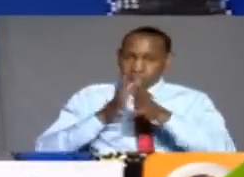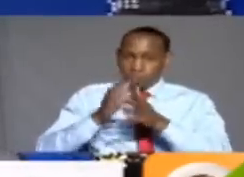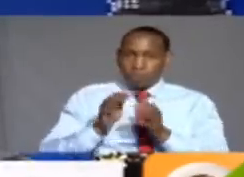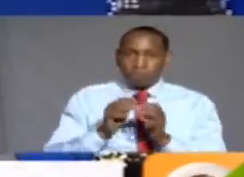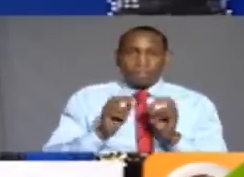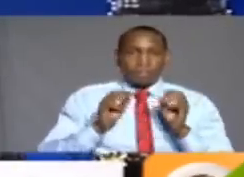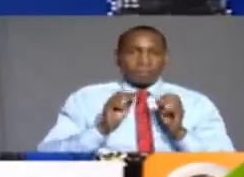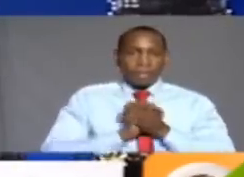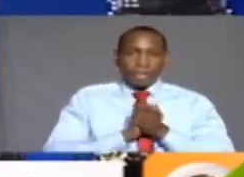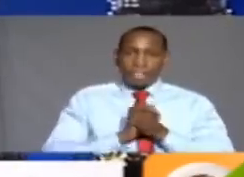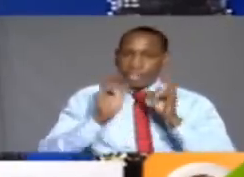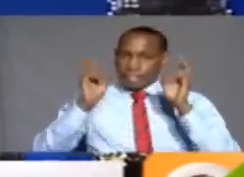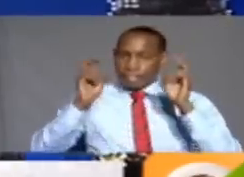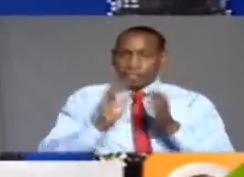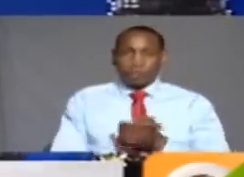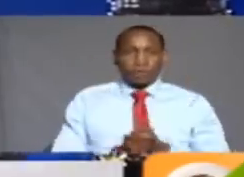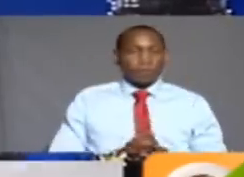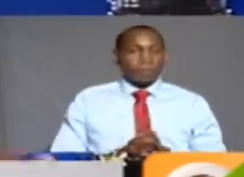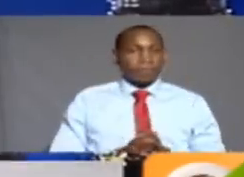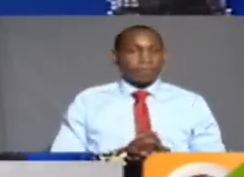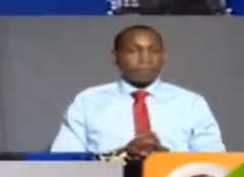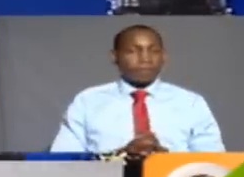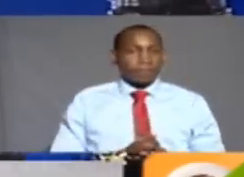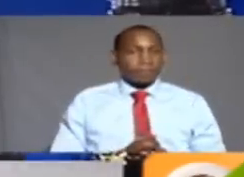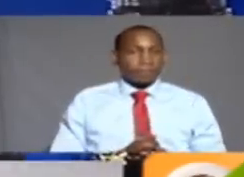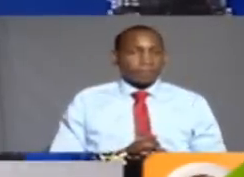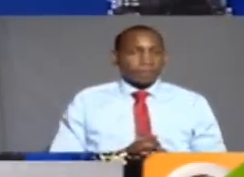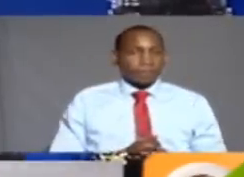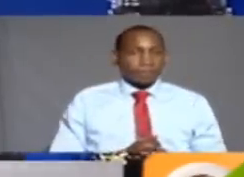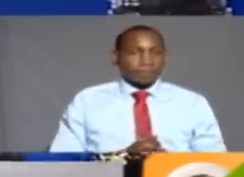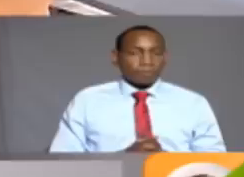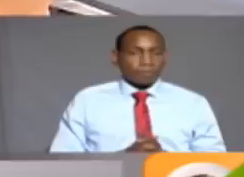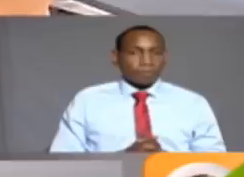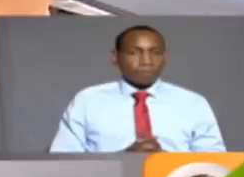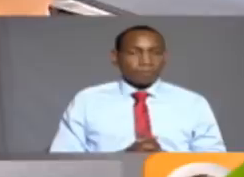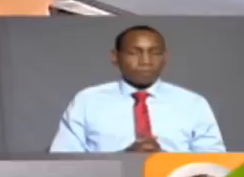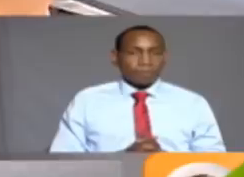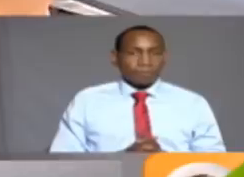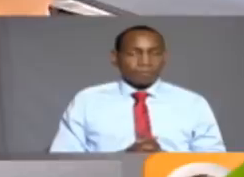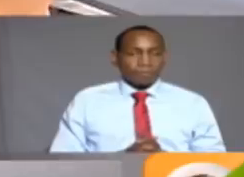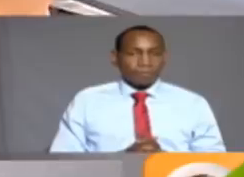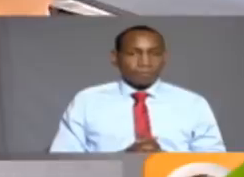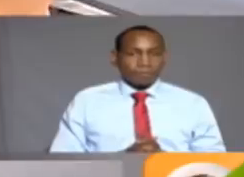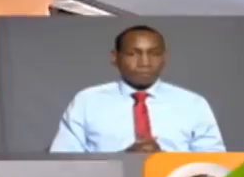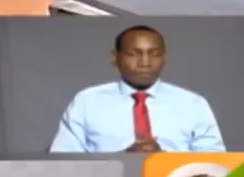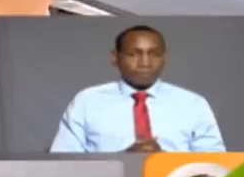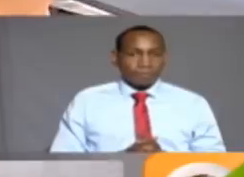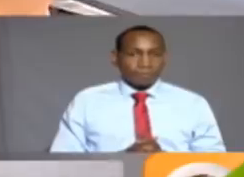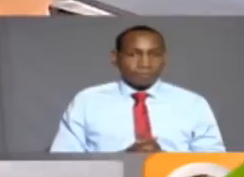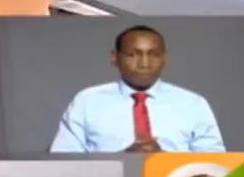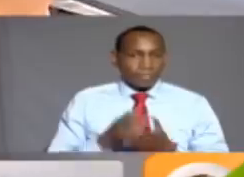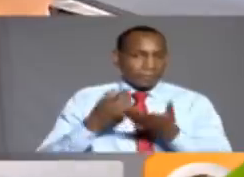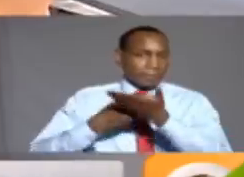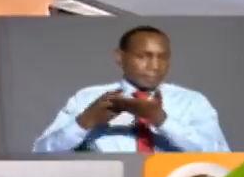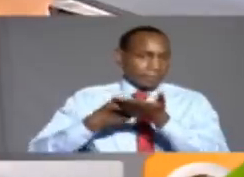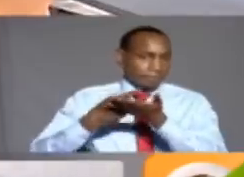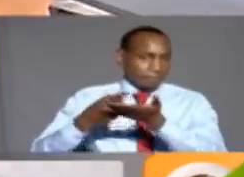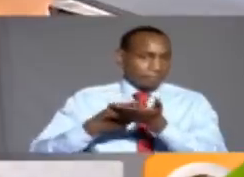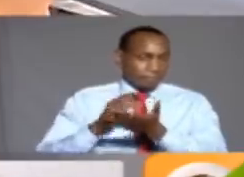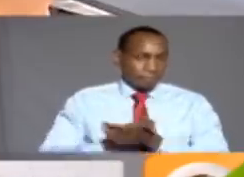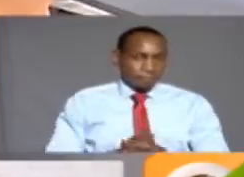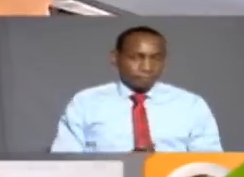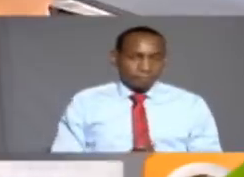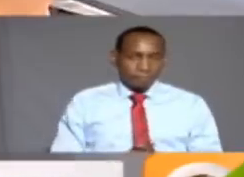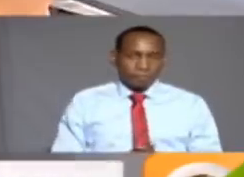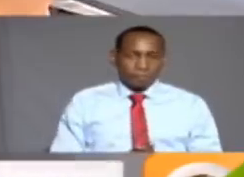handshake issue. You know, we have got the referee. She's taking the chance. Let Kuria speak first. No, let Honorable Kuria speak. It's okay, I'll come to you